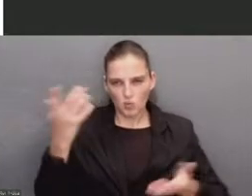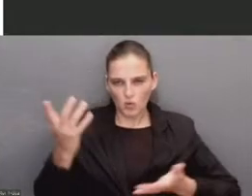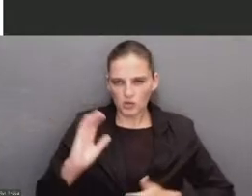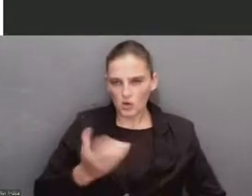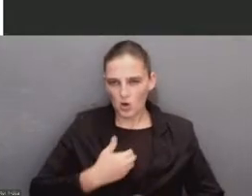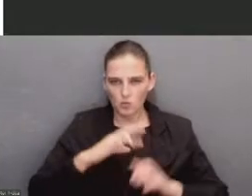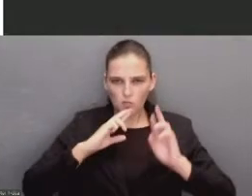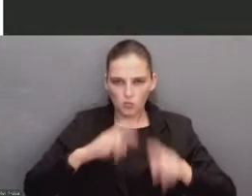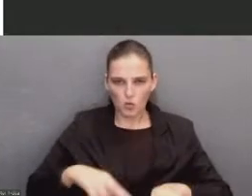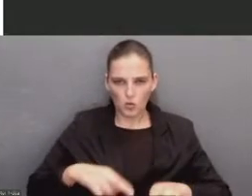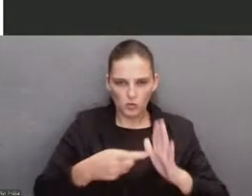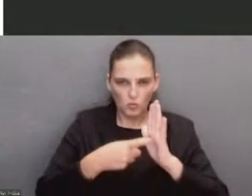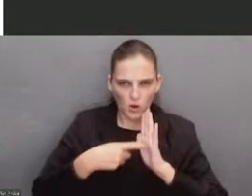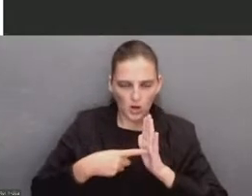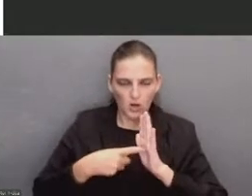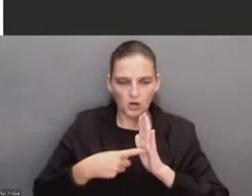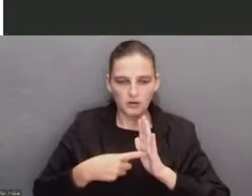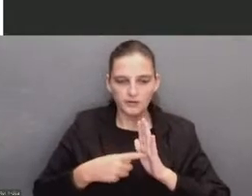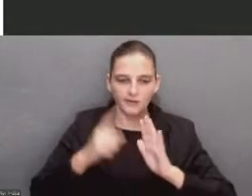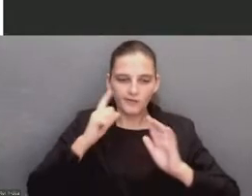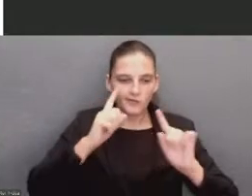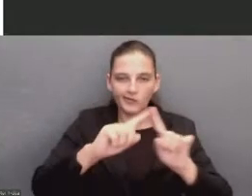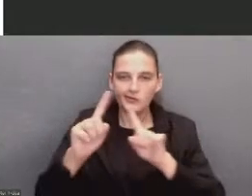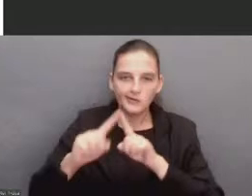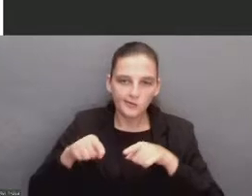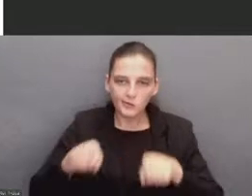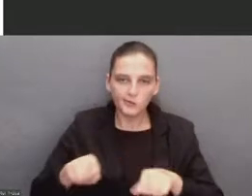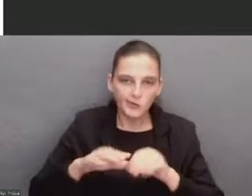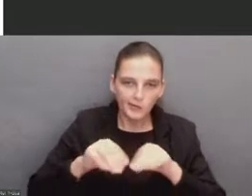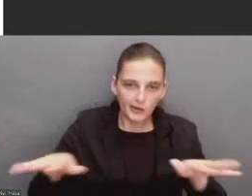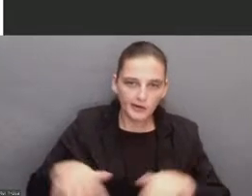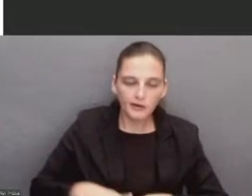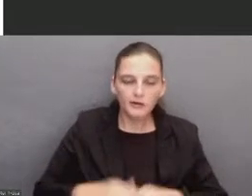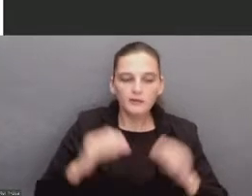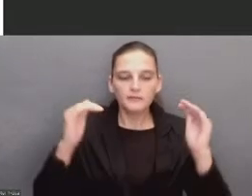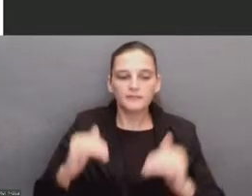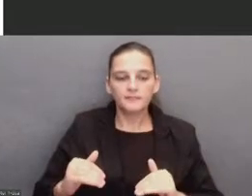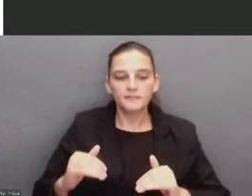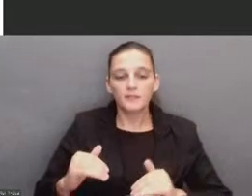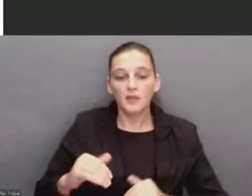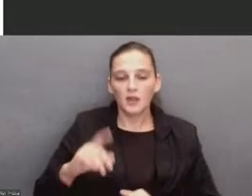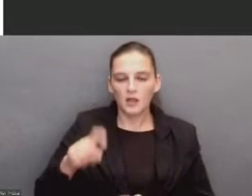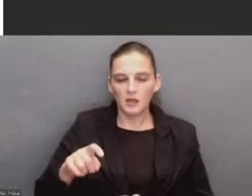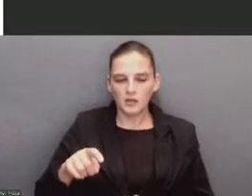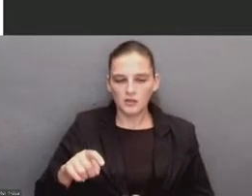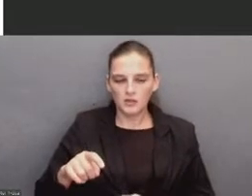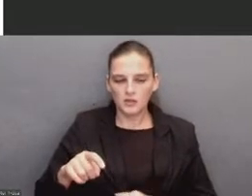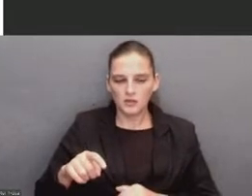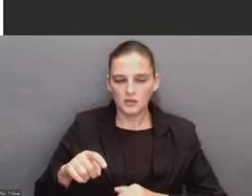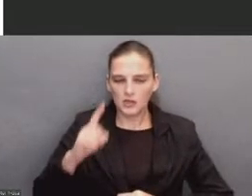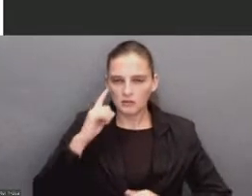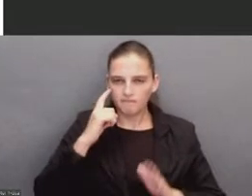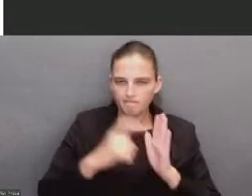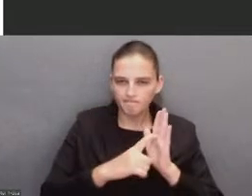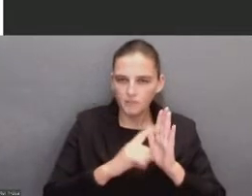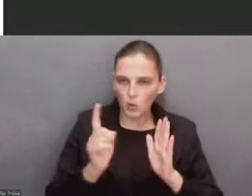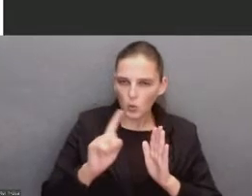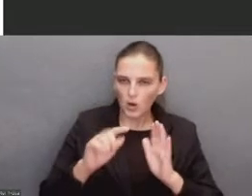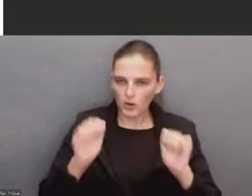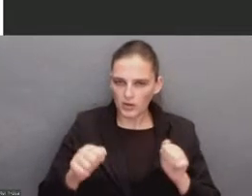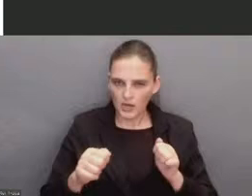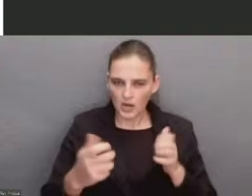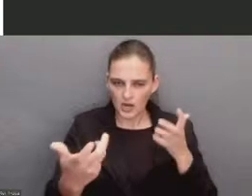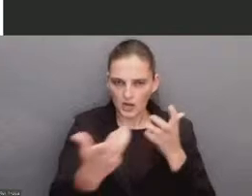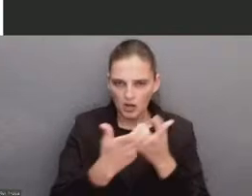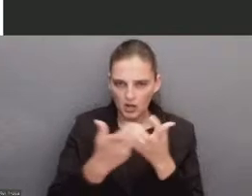requirements for different things throughout the pandemic, identify areas of alignment, and then use these